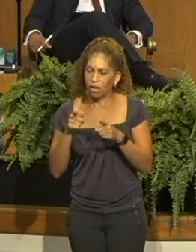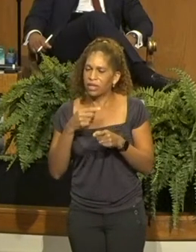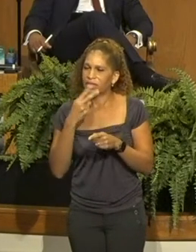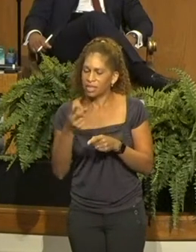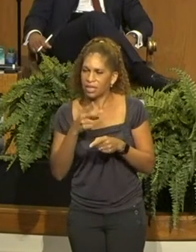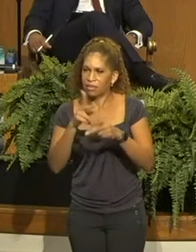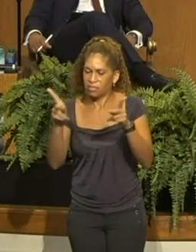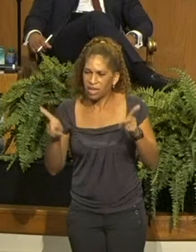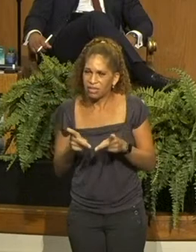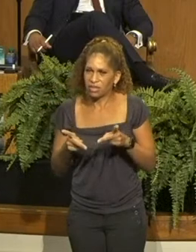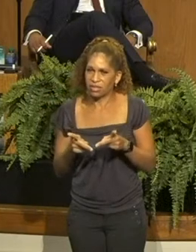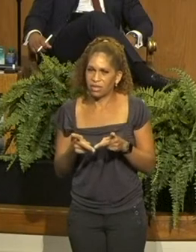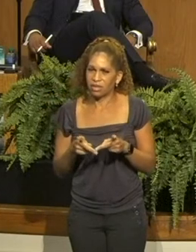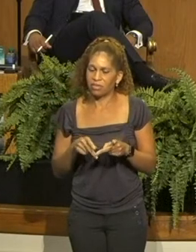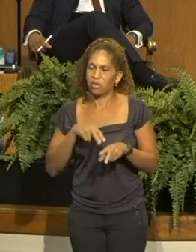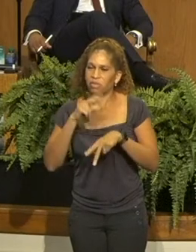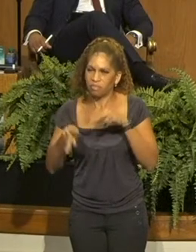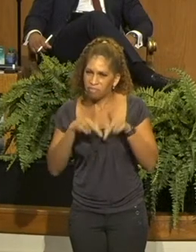into routine.